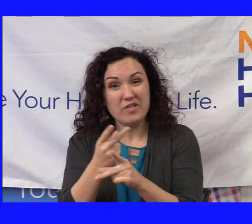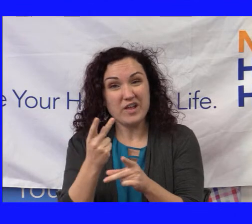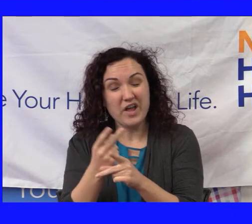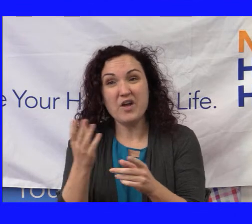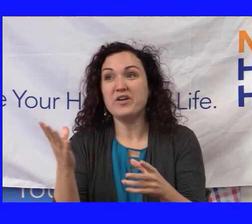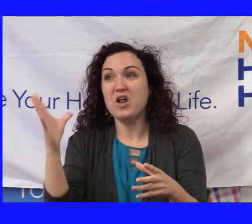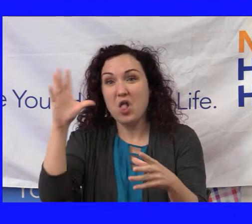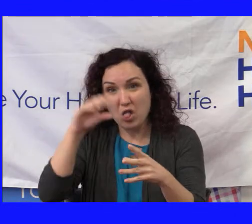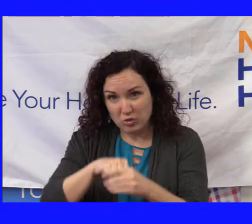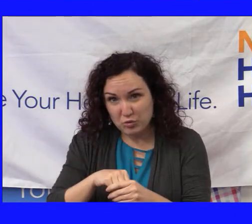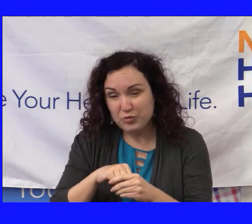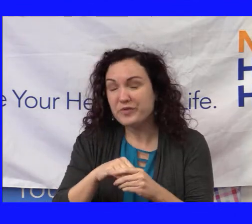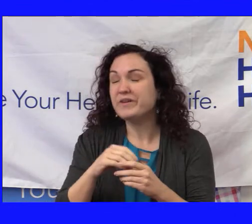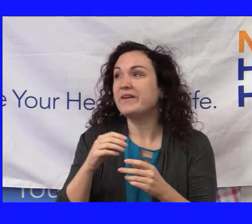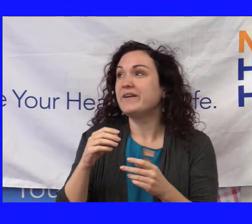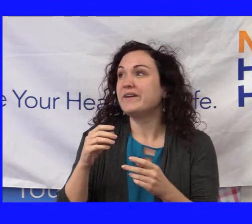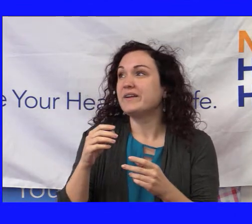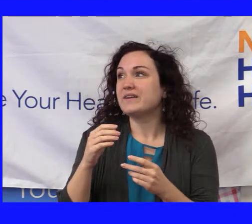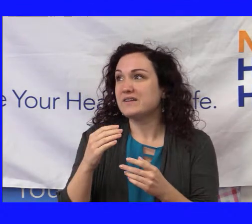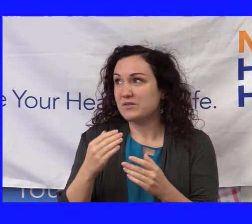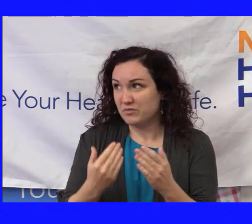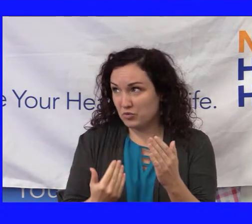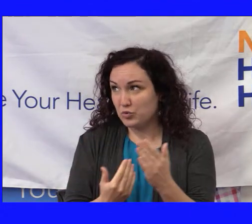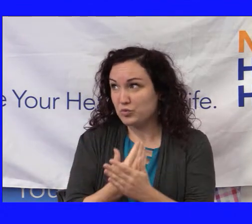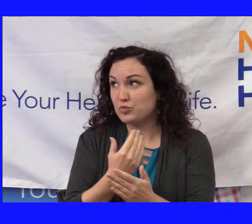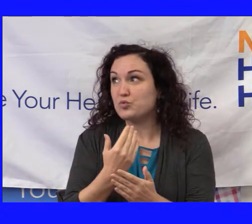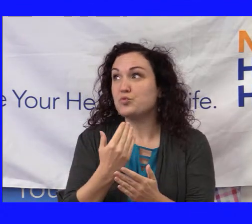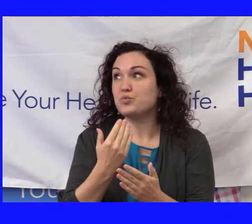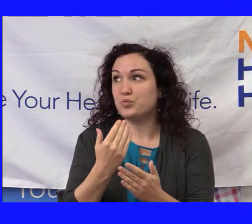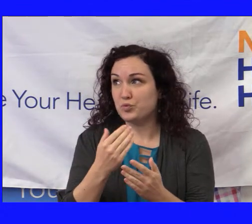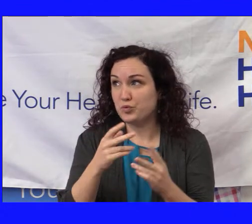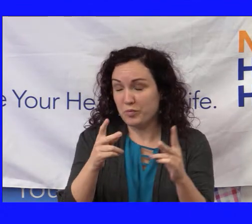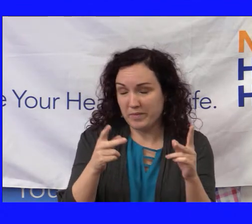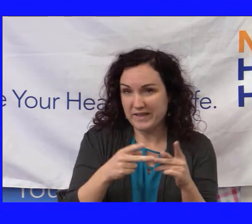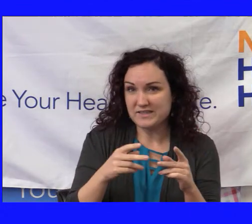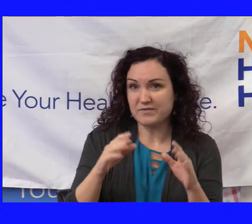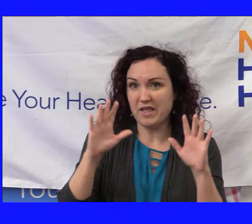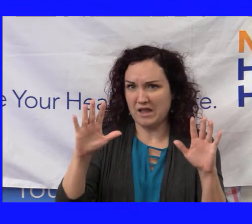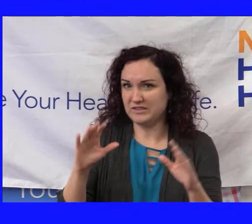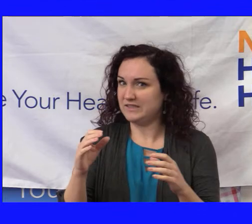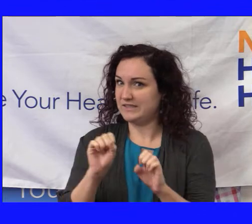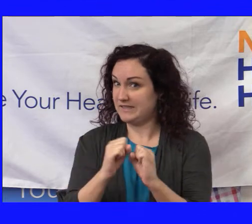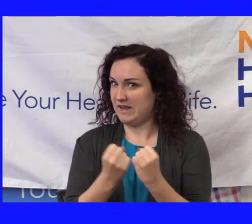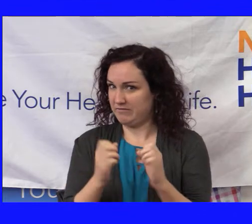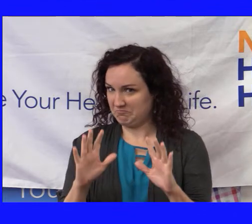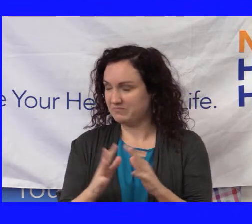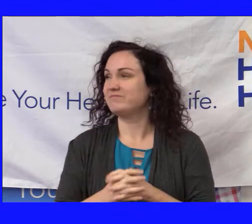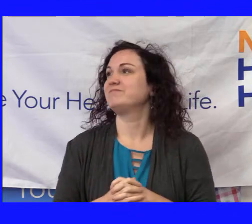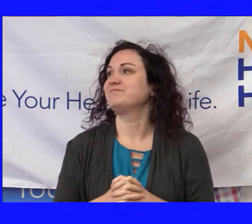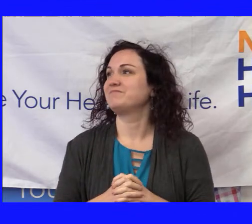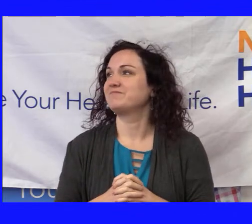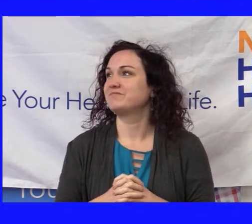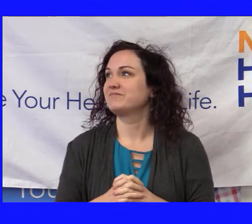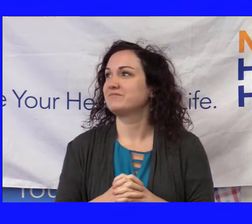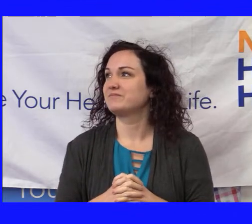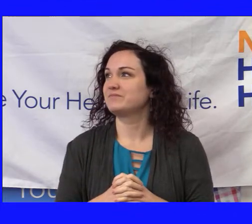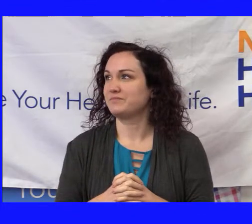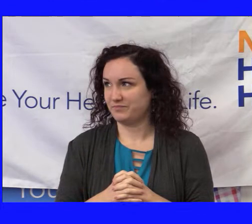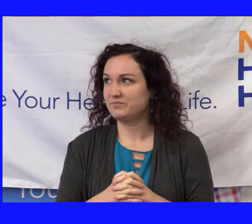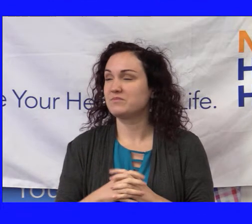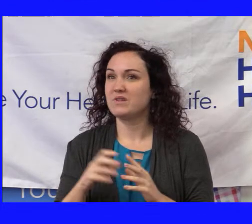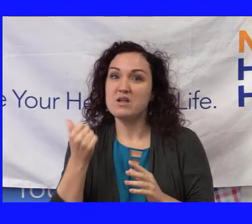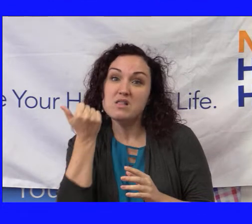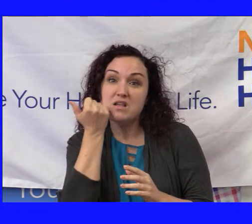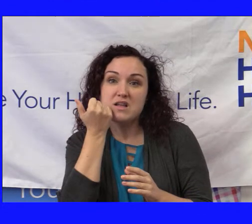sites, including some of the new centers of excellence sites. In the dental world, the places where we